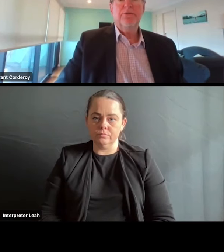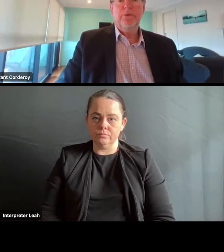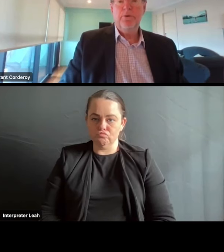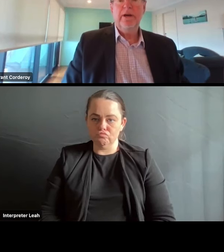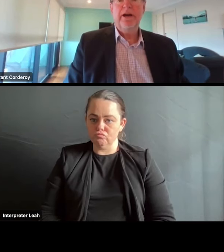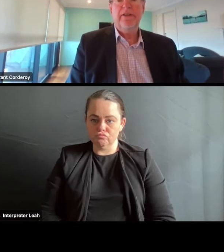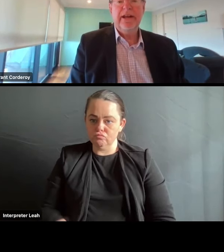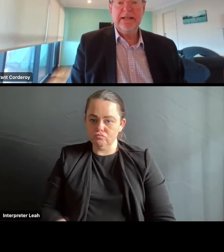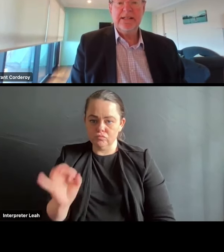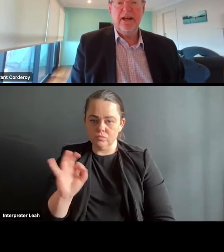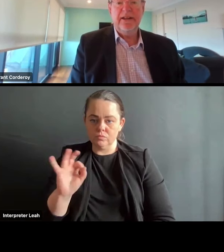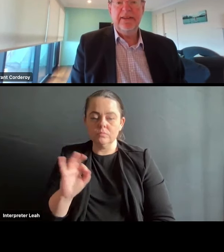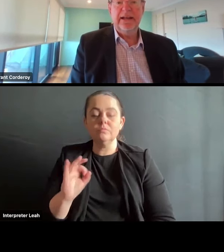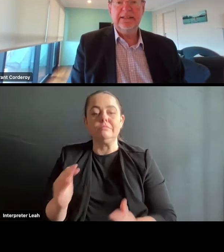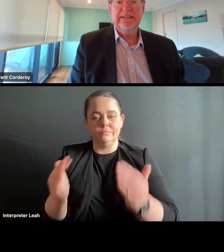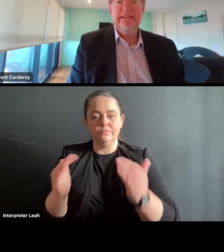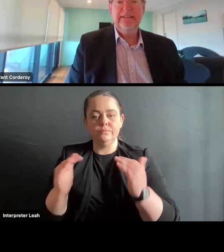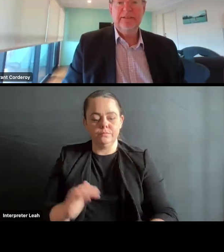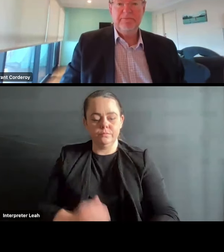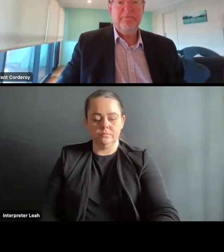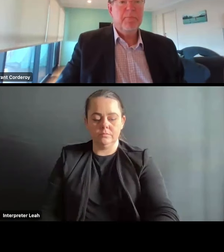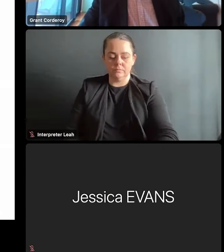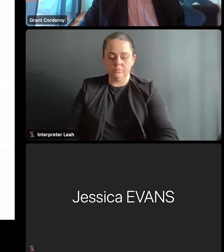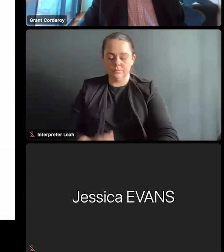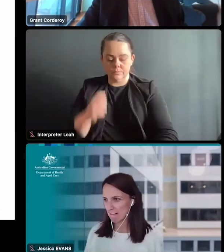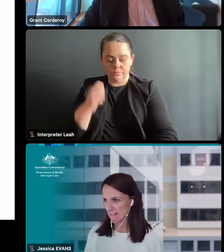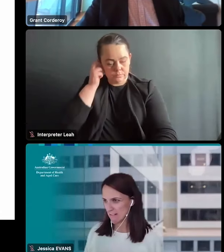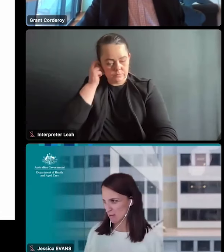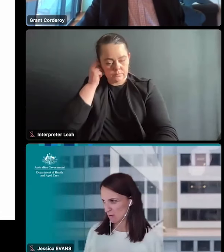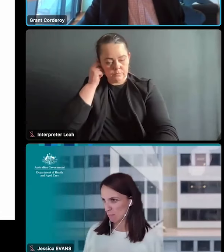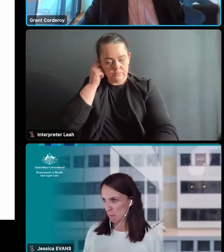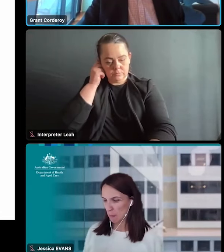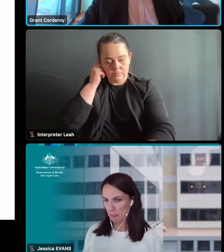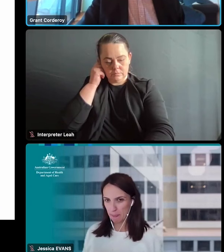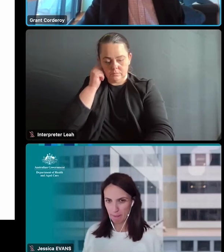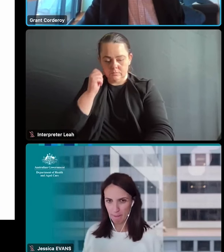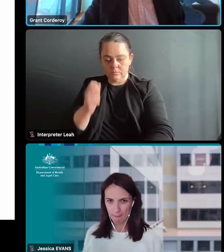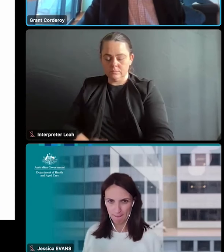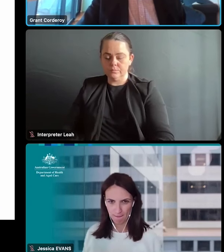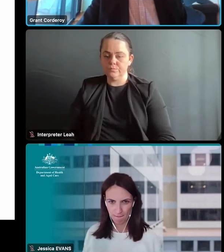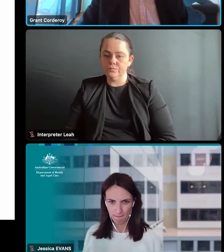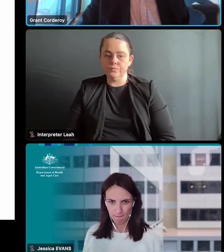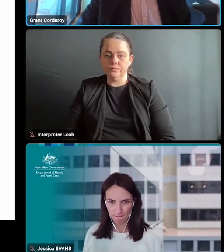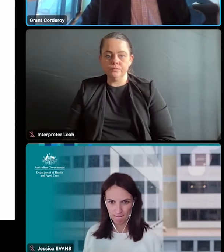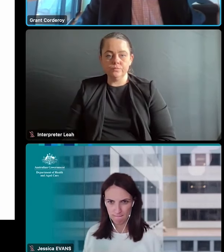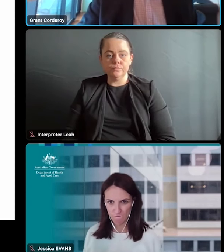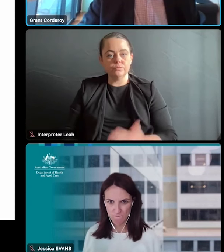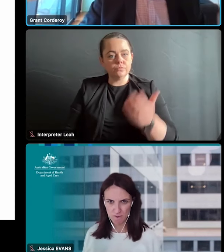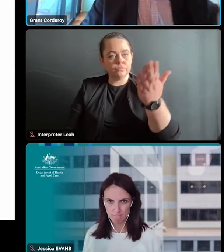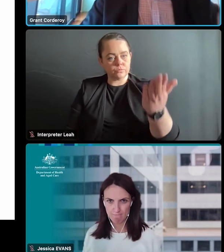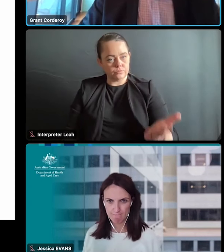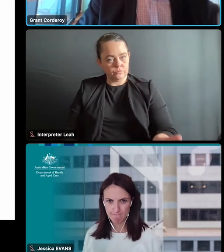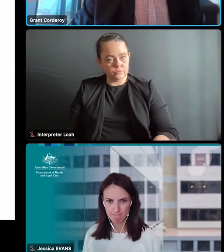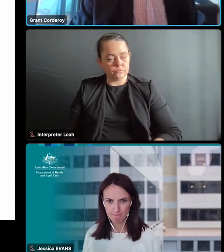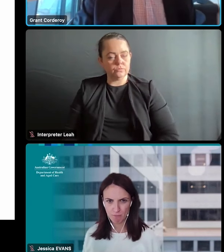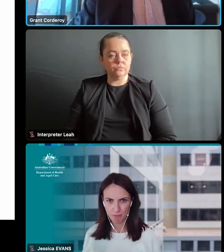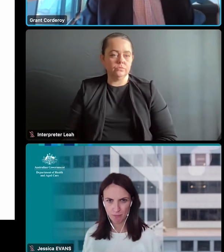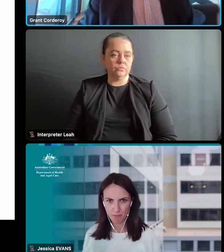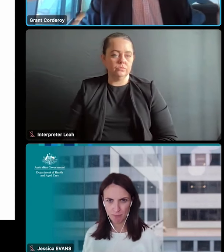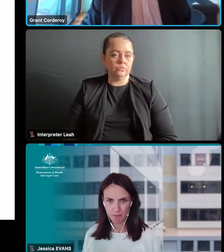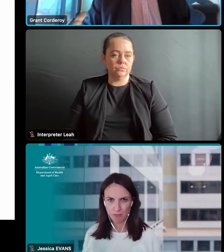No. So could we go to the next slide, thanks? Okay, so next slide now moves on to